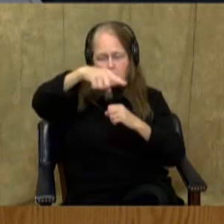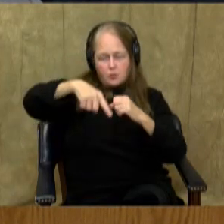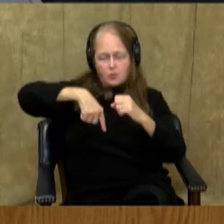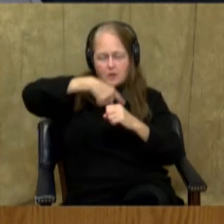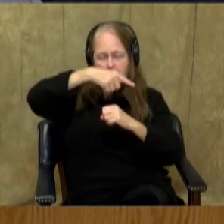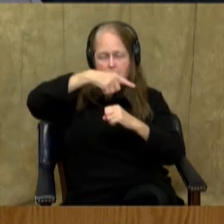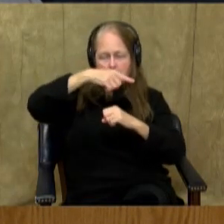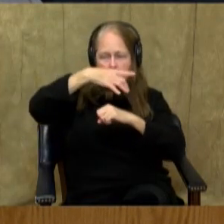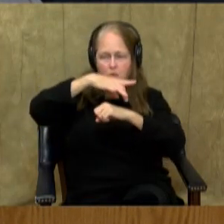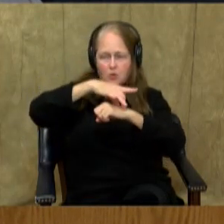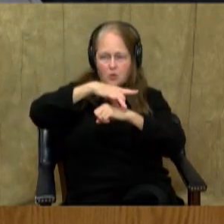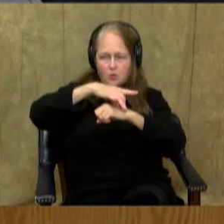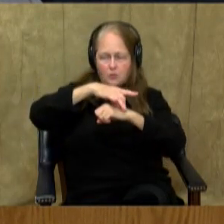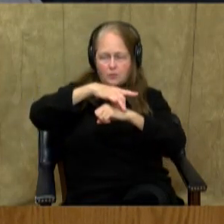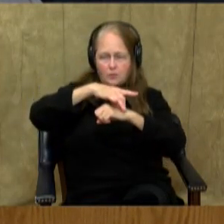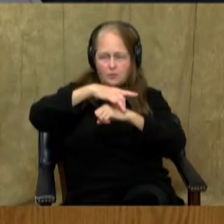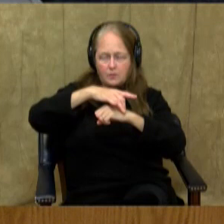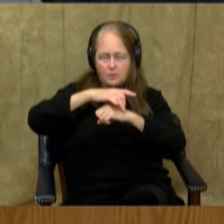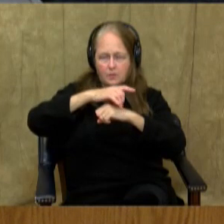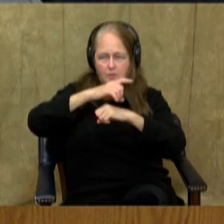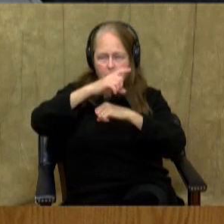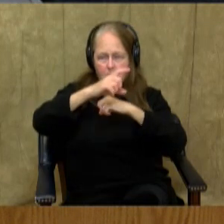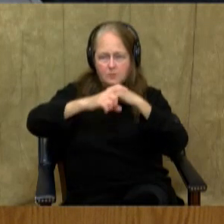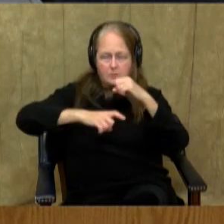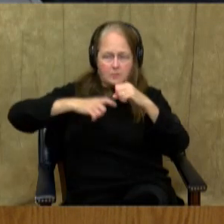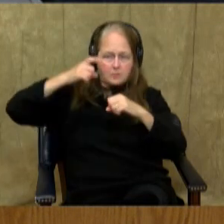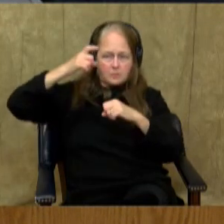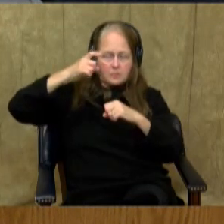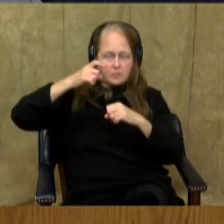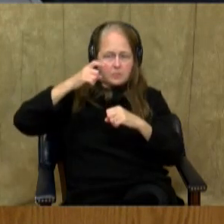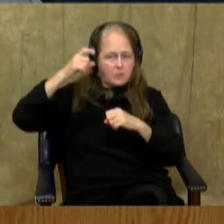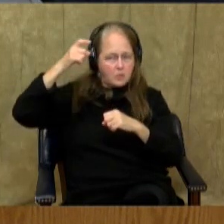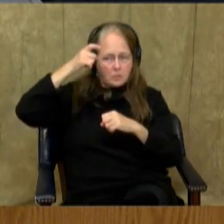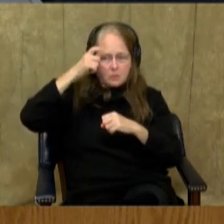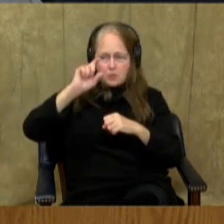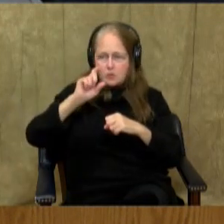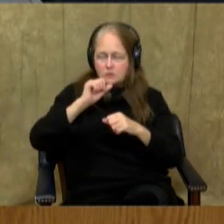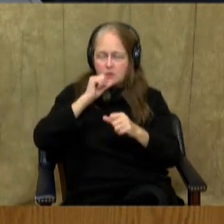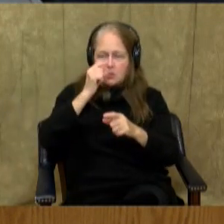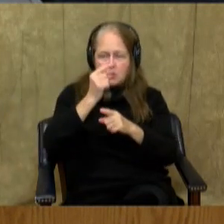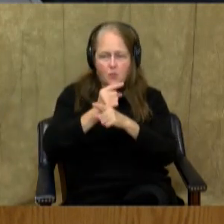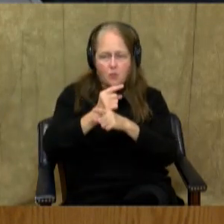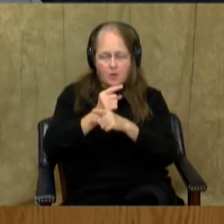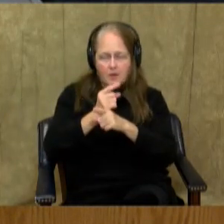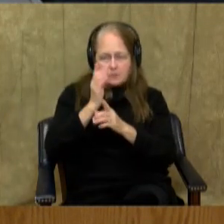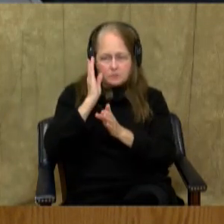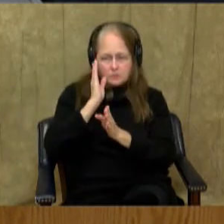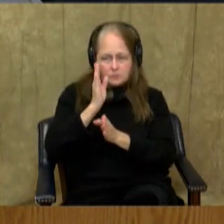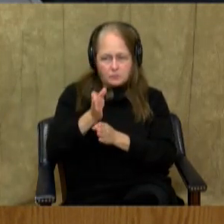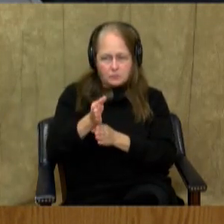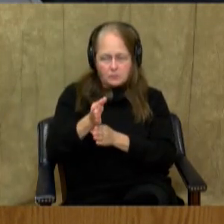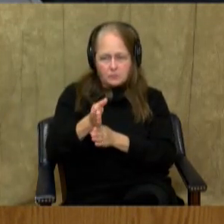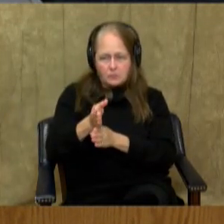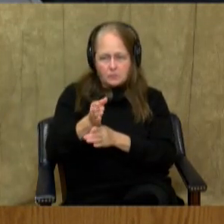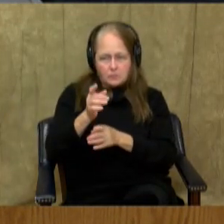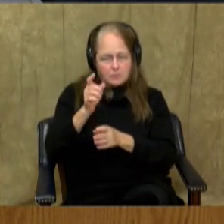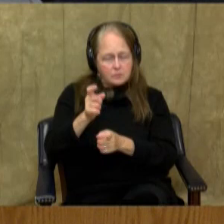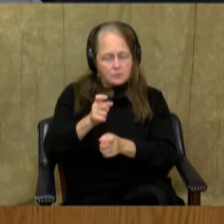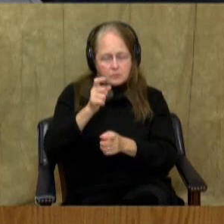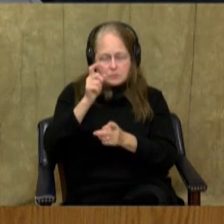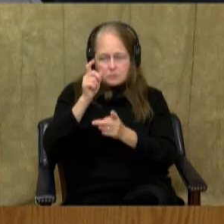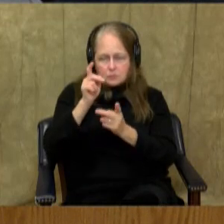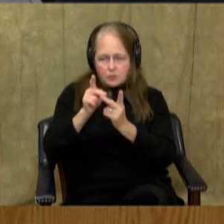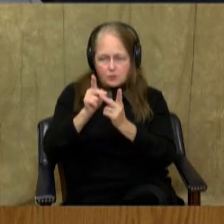Sometimes the moon is not at the right angle. It's got to be in like that Goldilocks